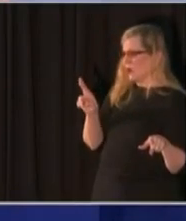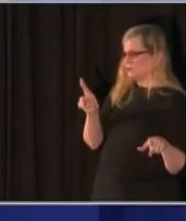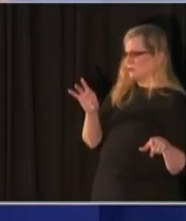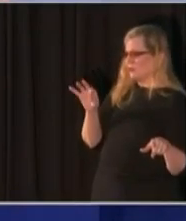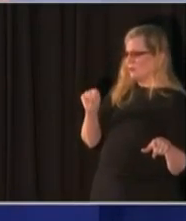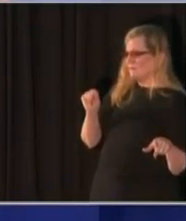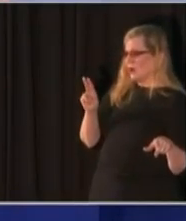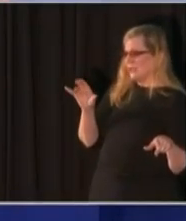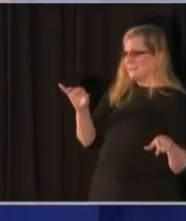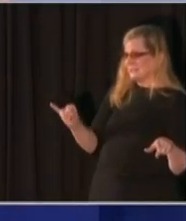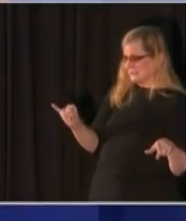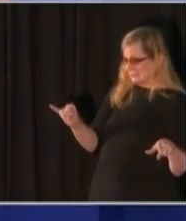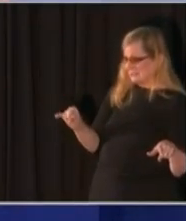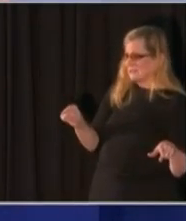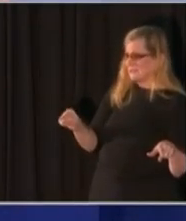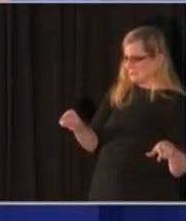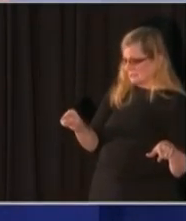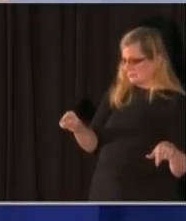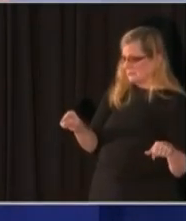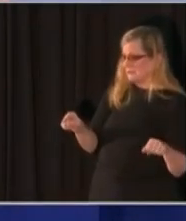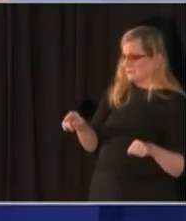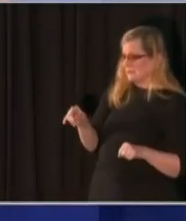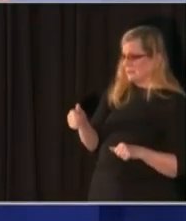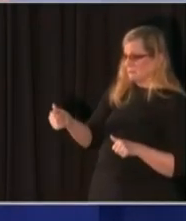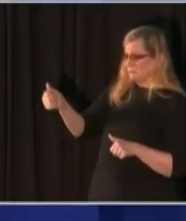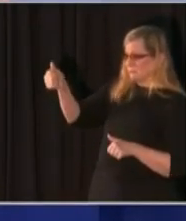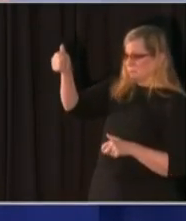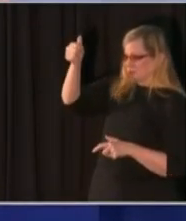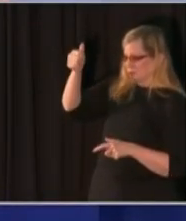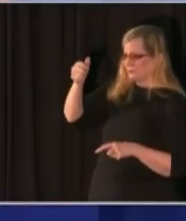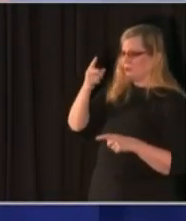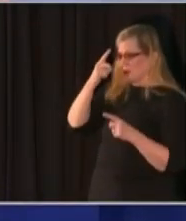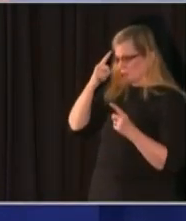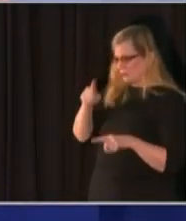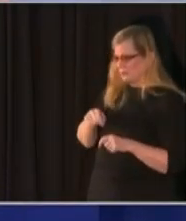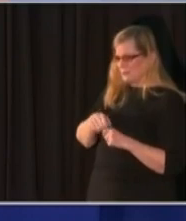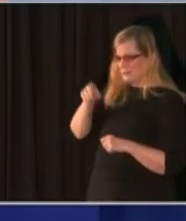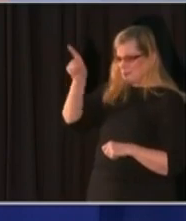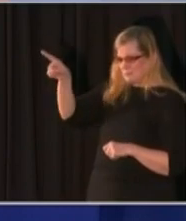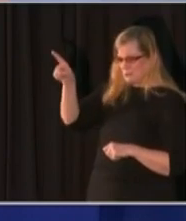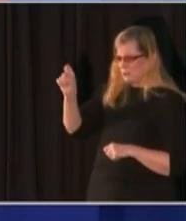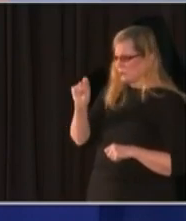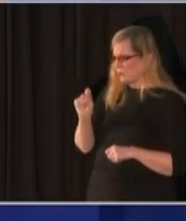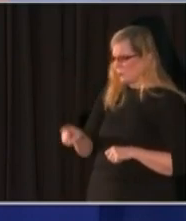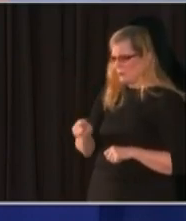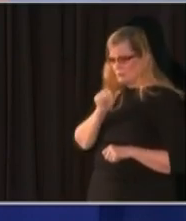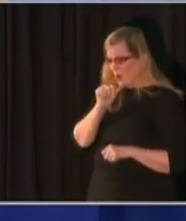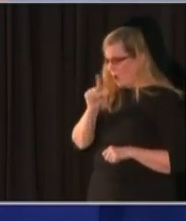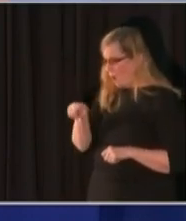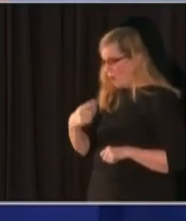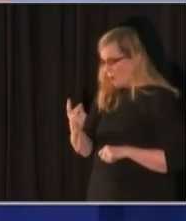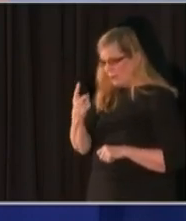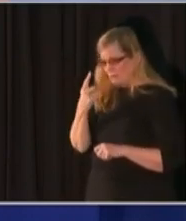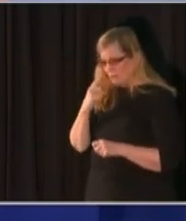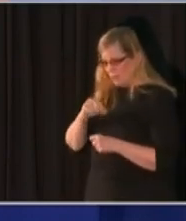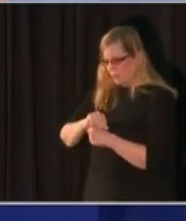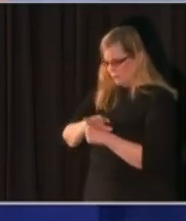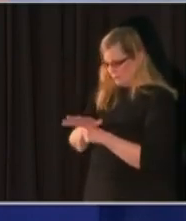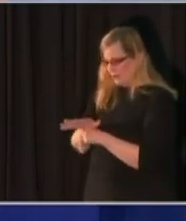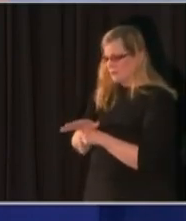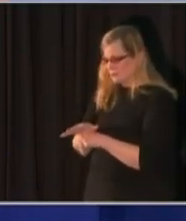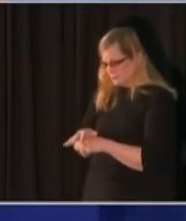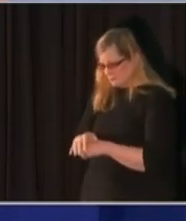would agree with everything that he said, that this is a question not just for the coronavirus, but this is a question that has